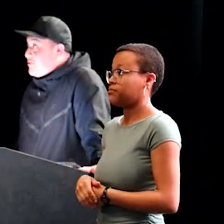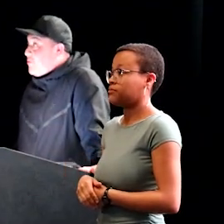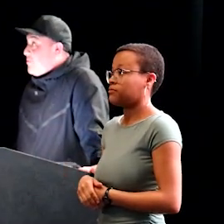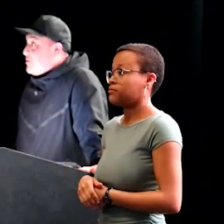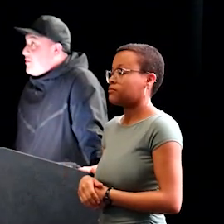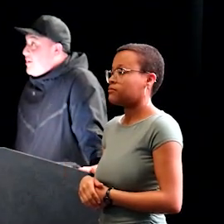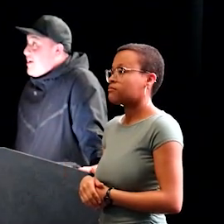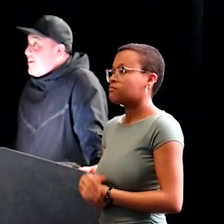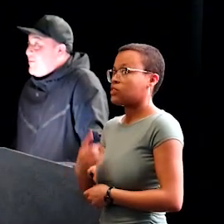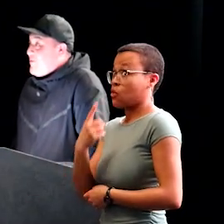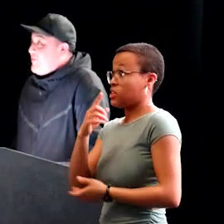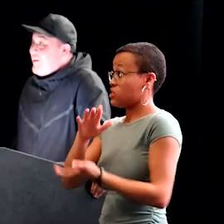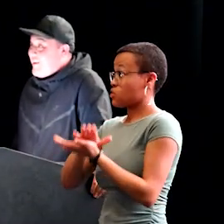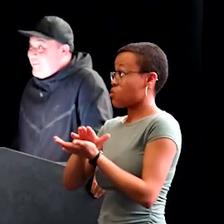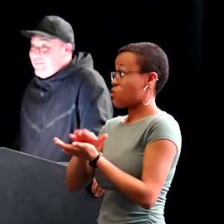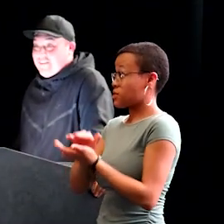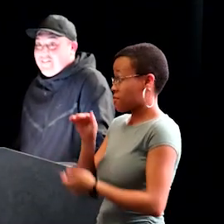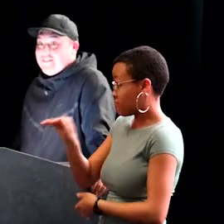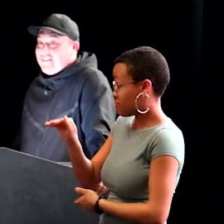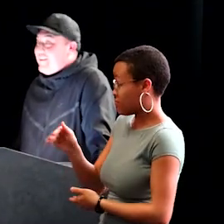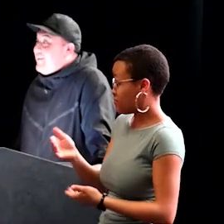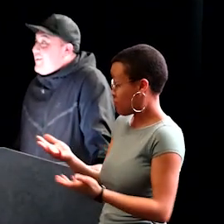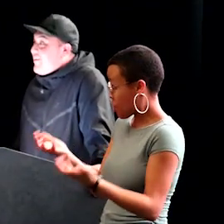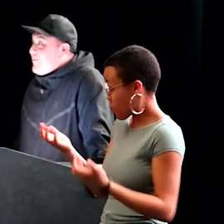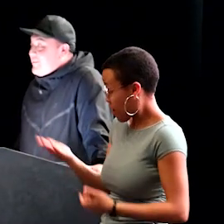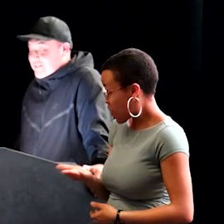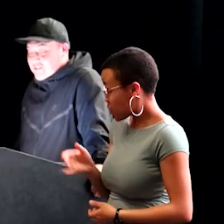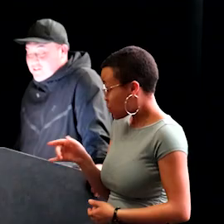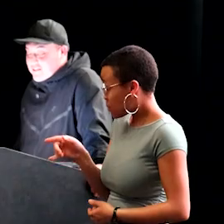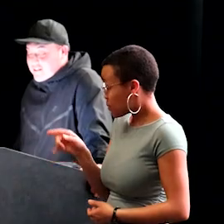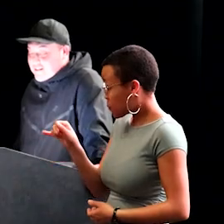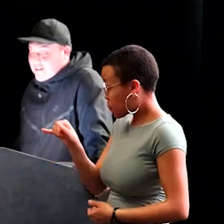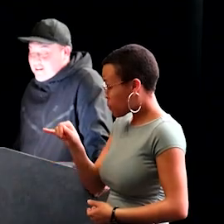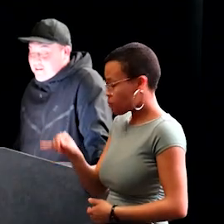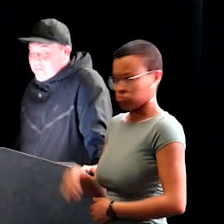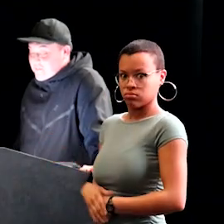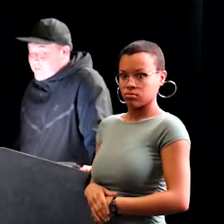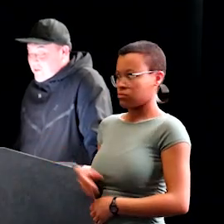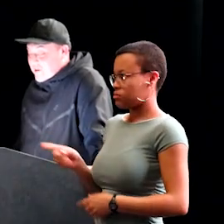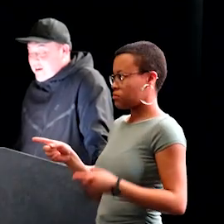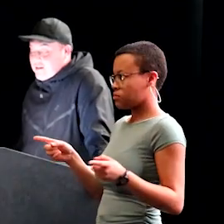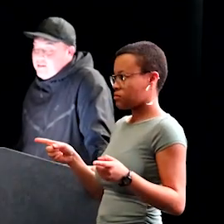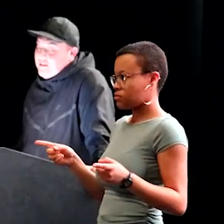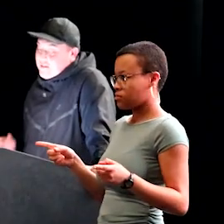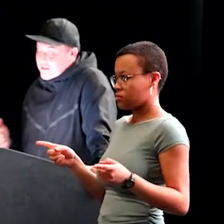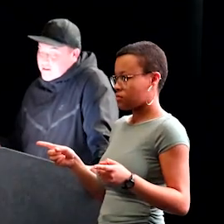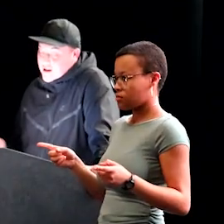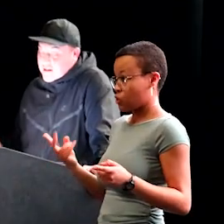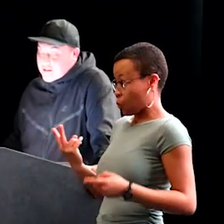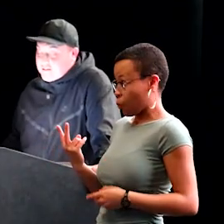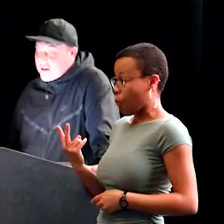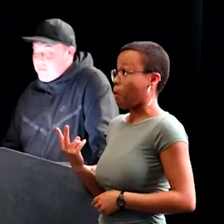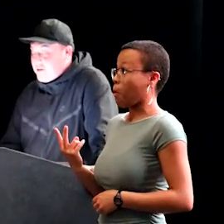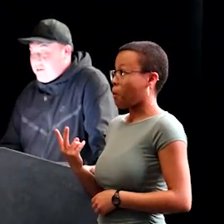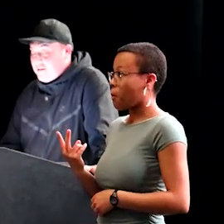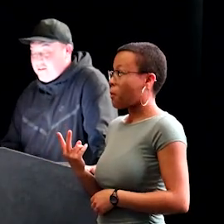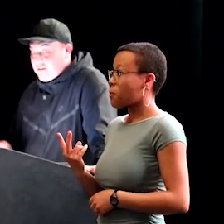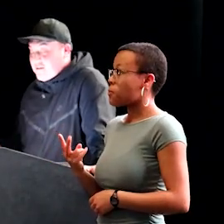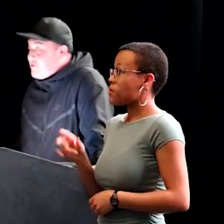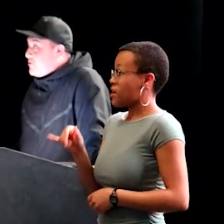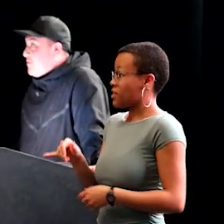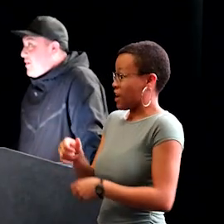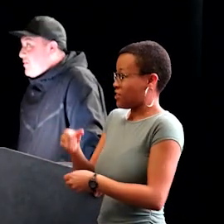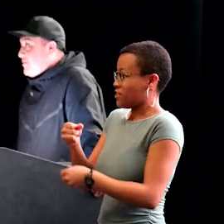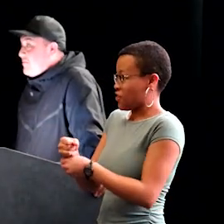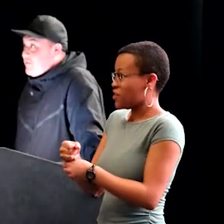and this school was like, hey, we want to hire you. And I was like, oh, this is interesting. Okay. And that same year,